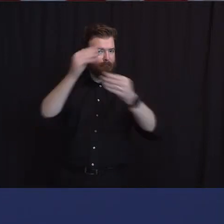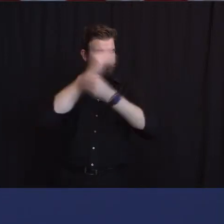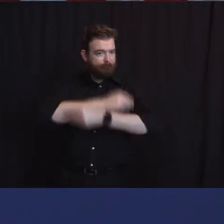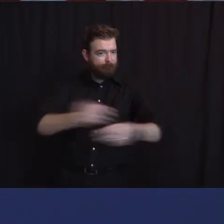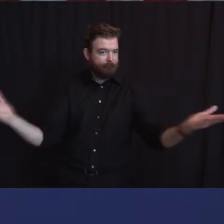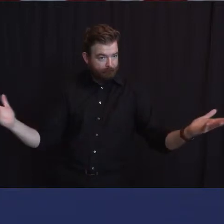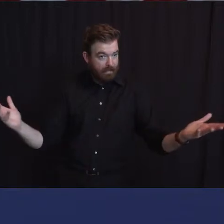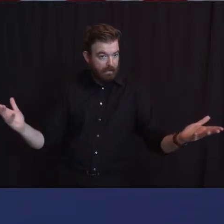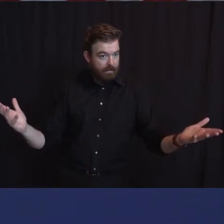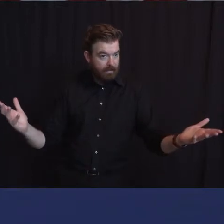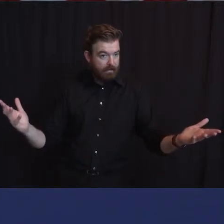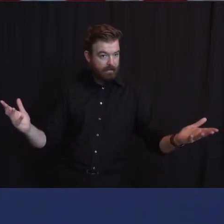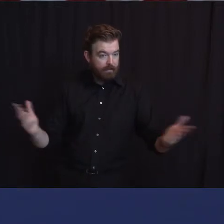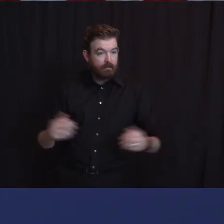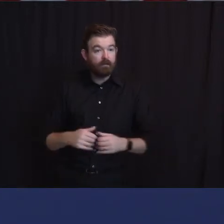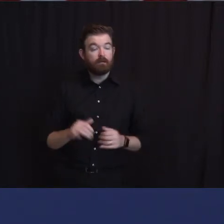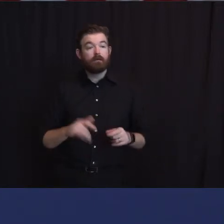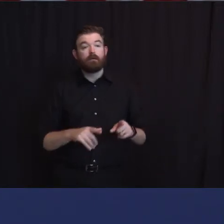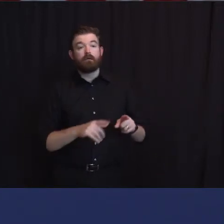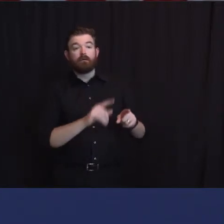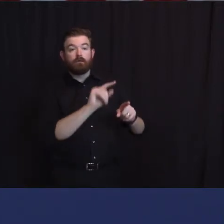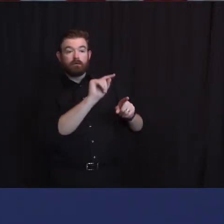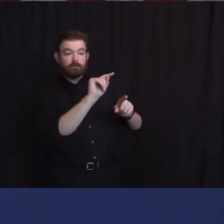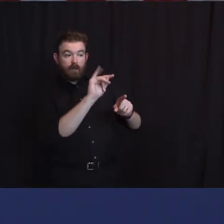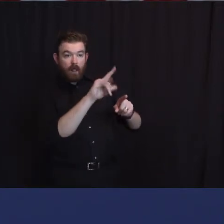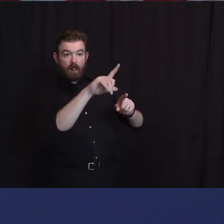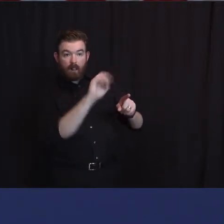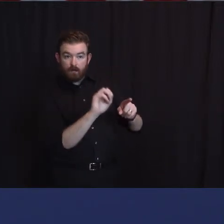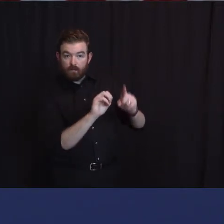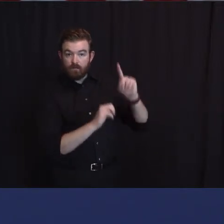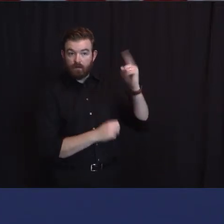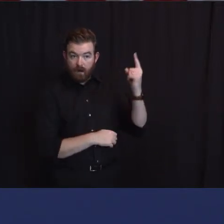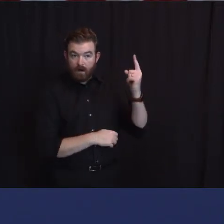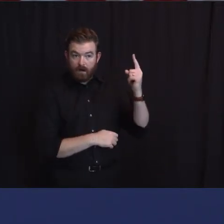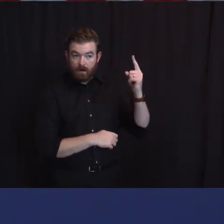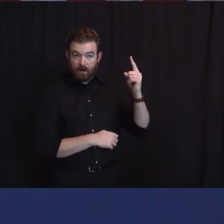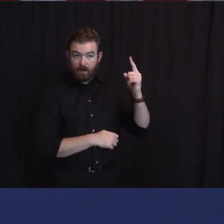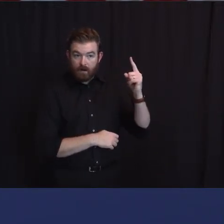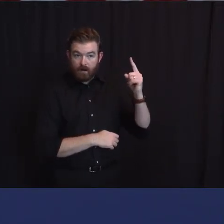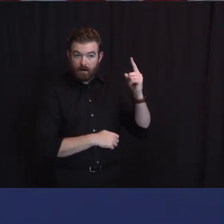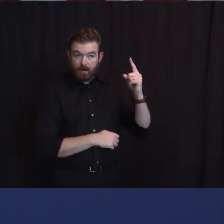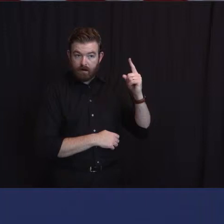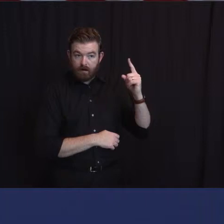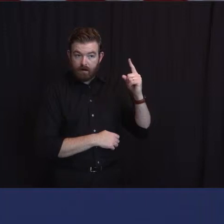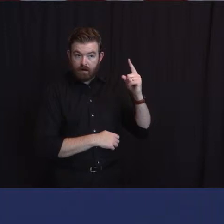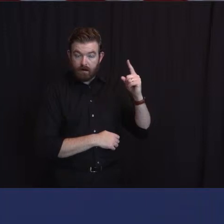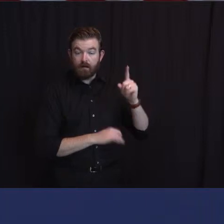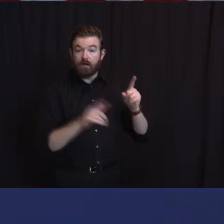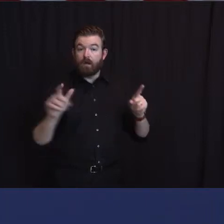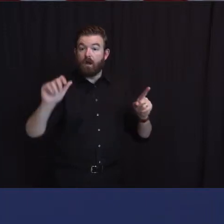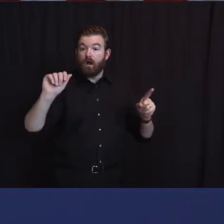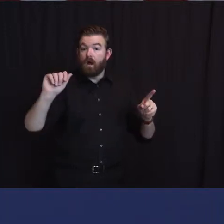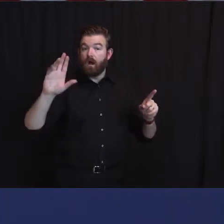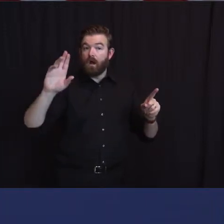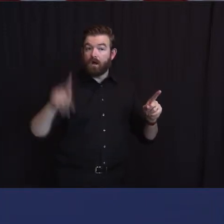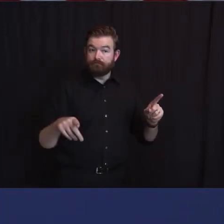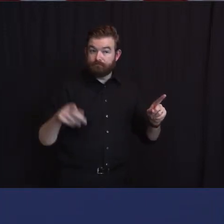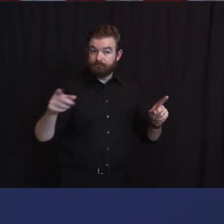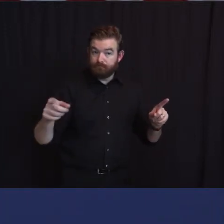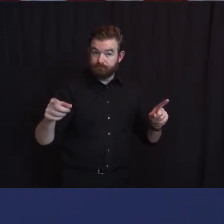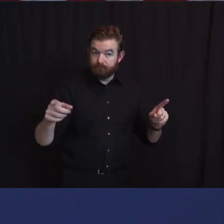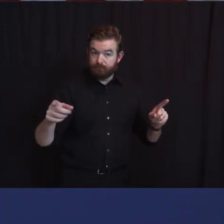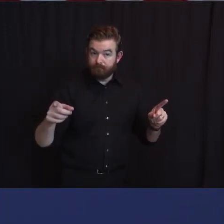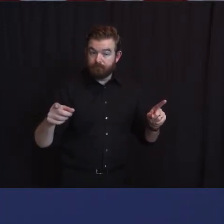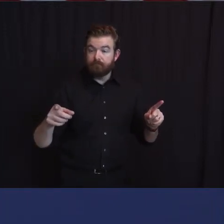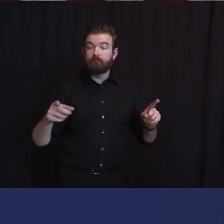the 2020-2021 school year. Under ARP, as was the case under the CARES Act and